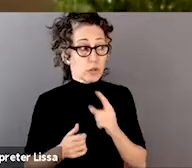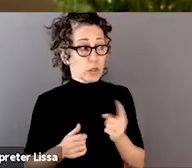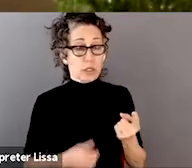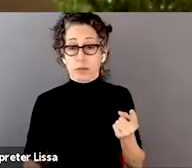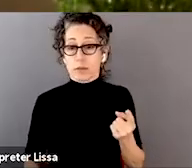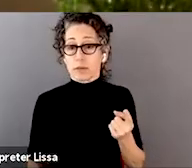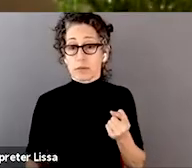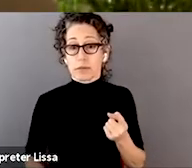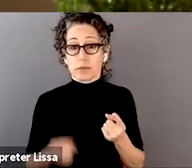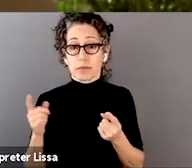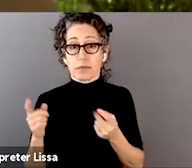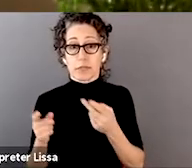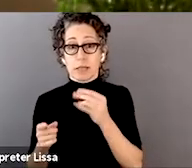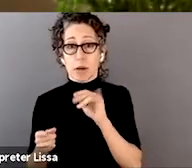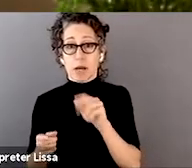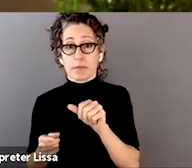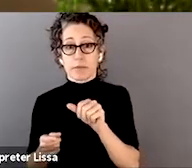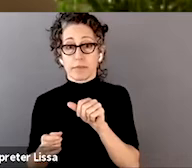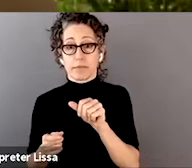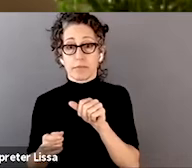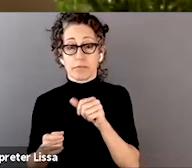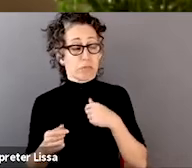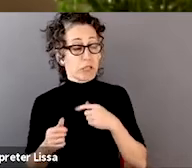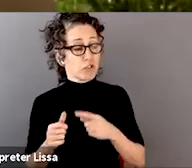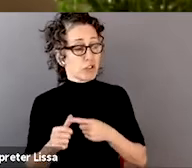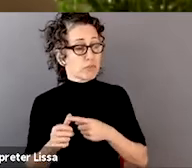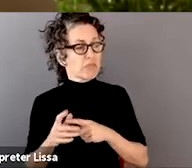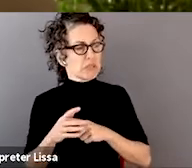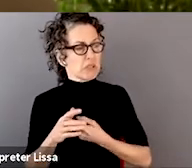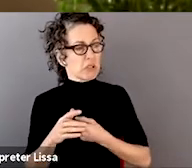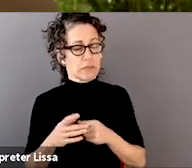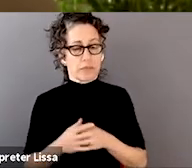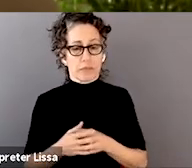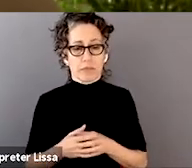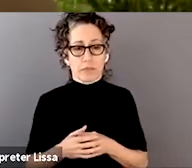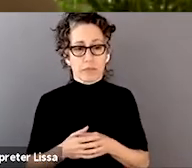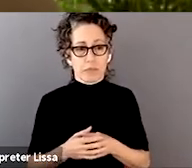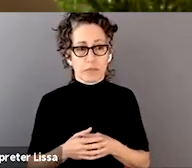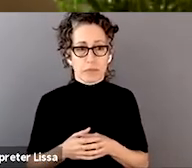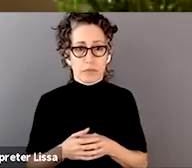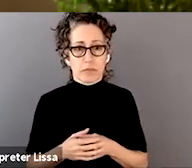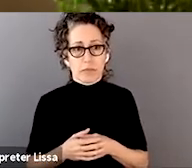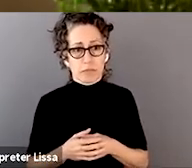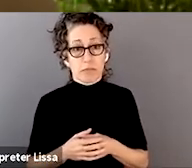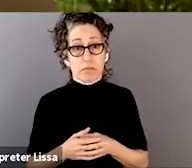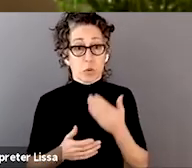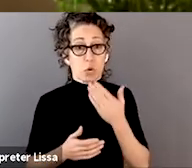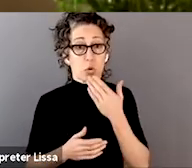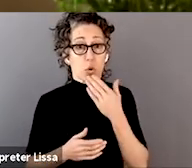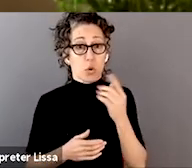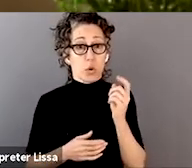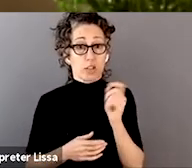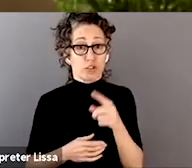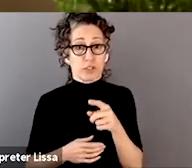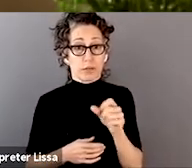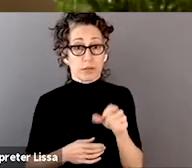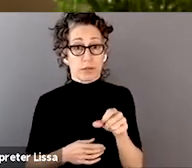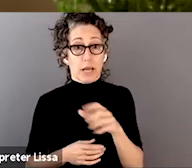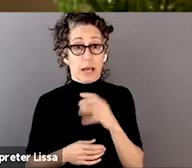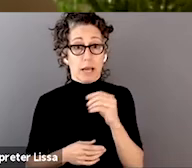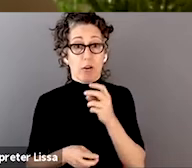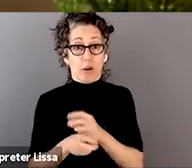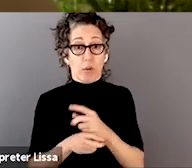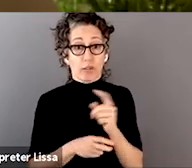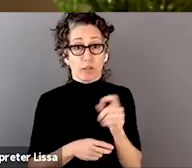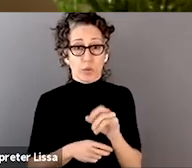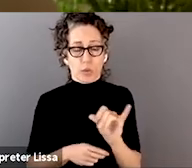Maybe I can start. No one else. Okay, great. So yeah, I think that's a very good question, but also an incredibly hard question.